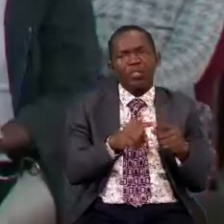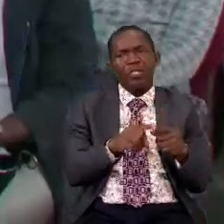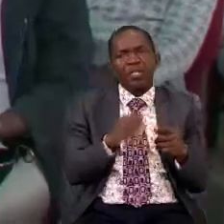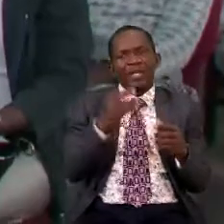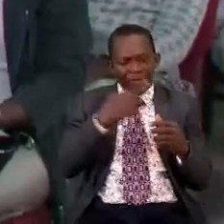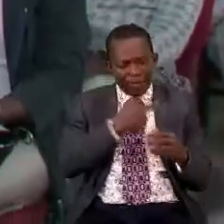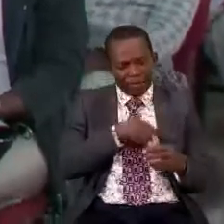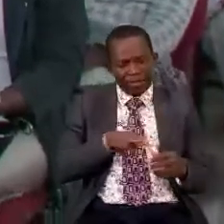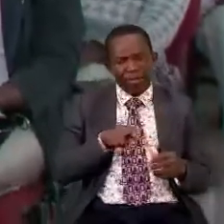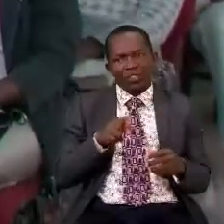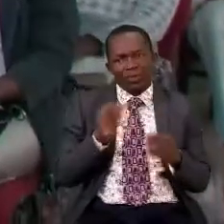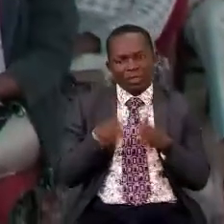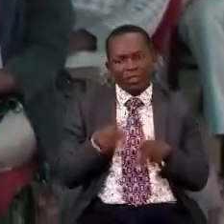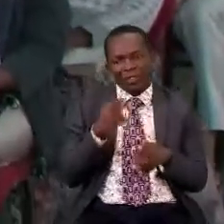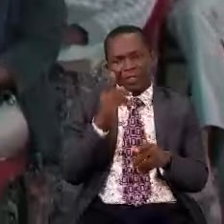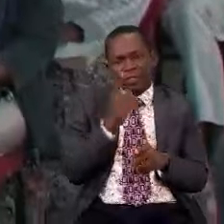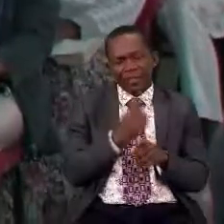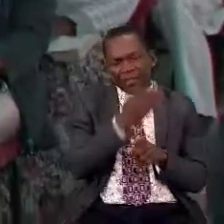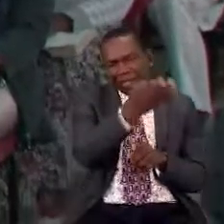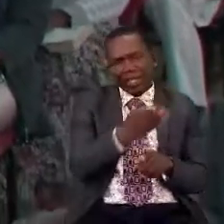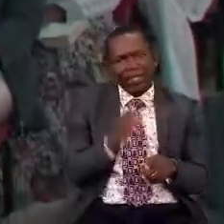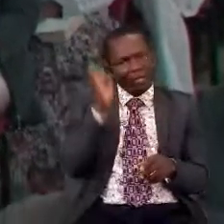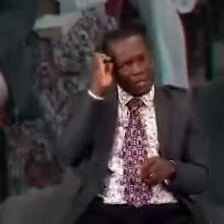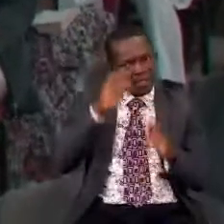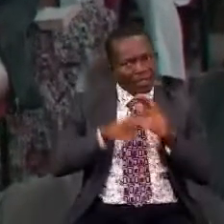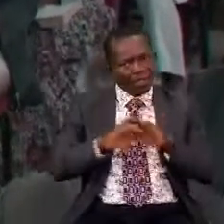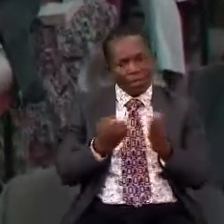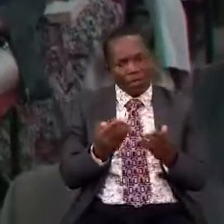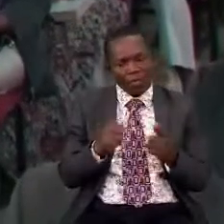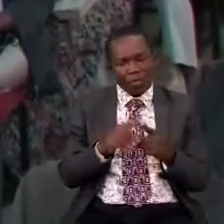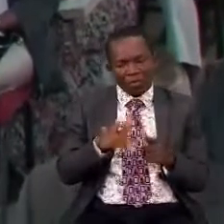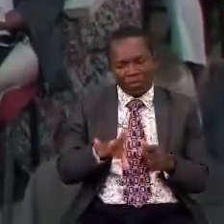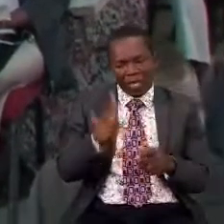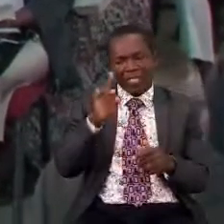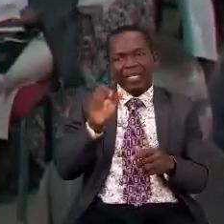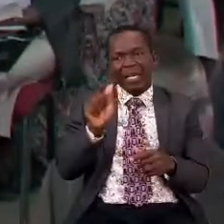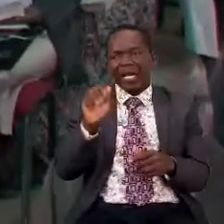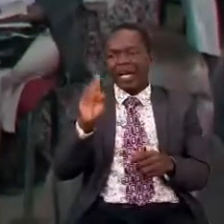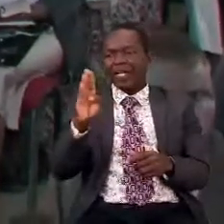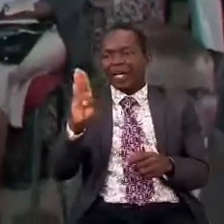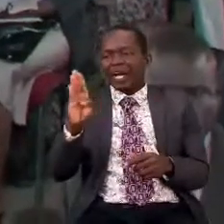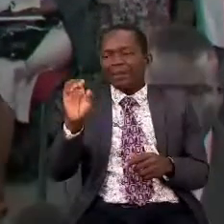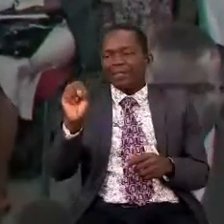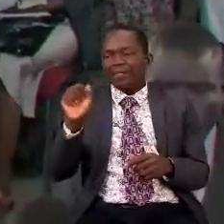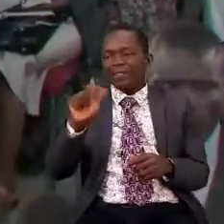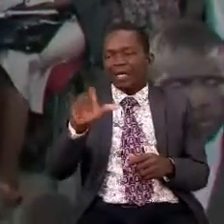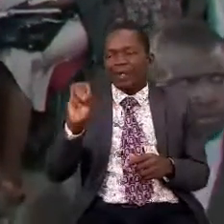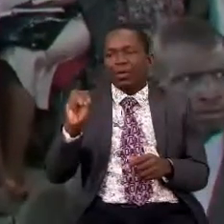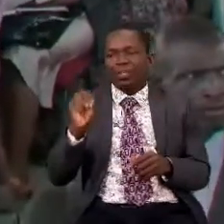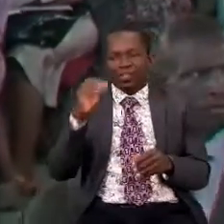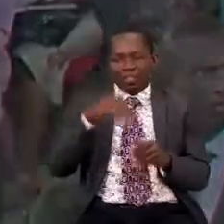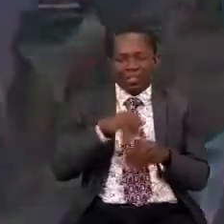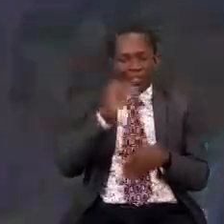to find somebody who just wants to seize power. And he says, I am here, I am here,